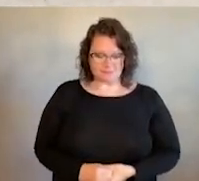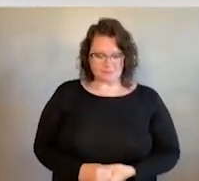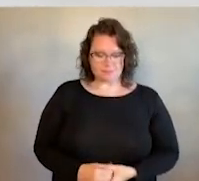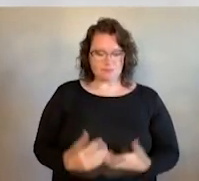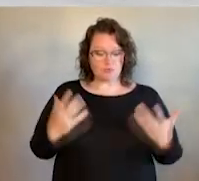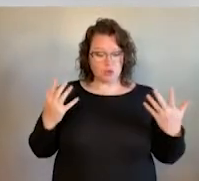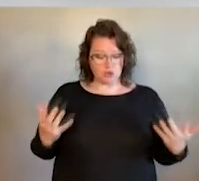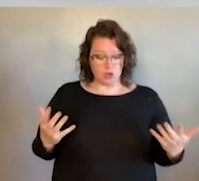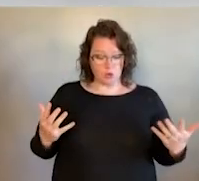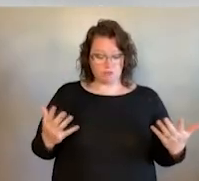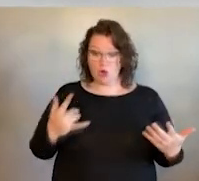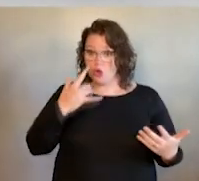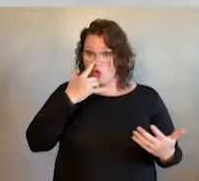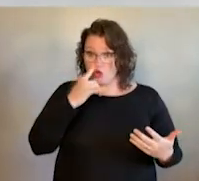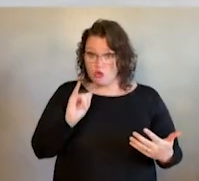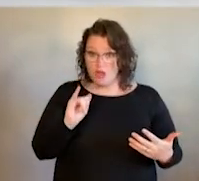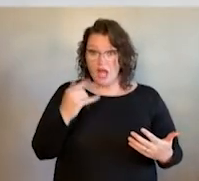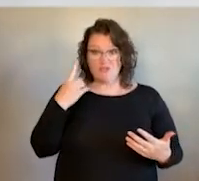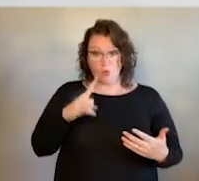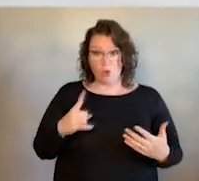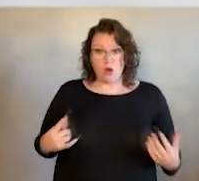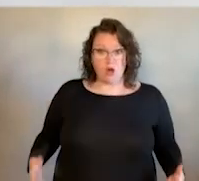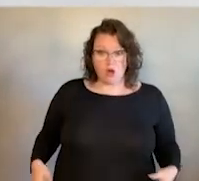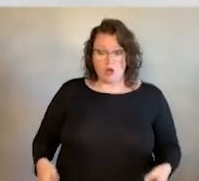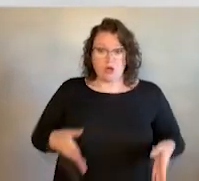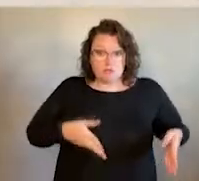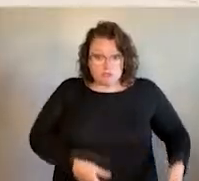So, what does it look like to put all of this